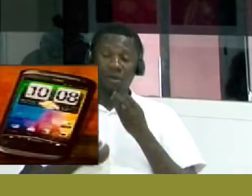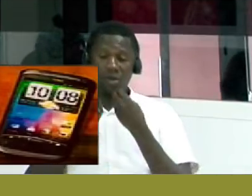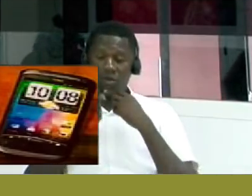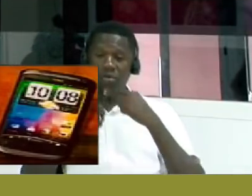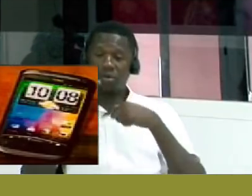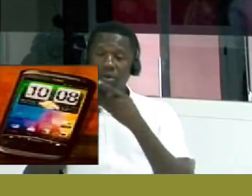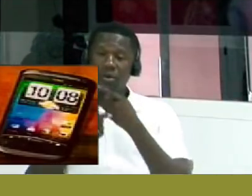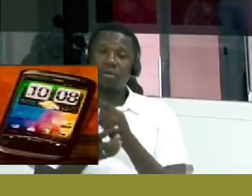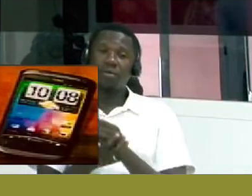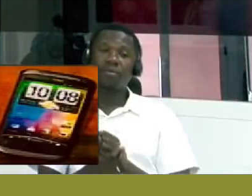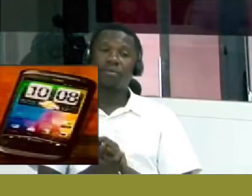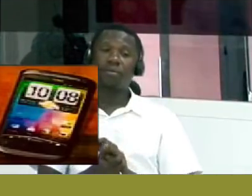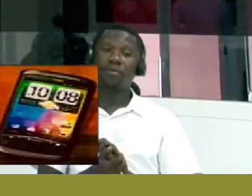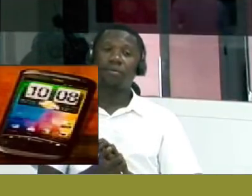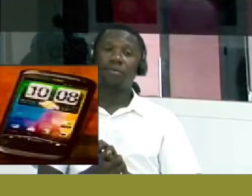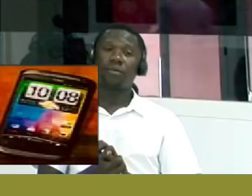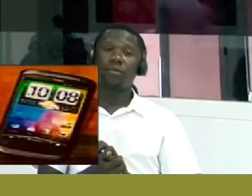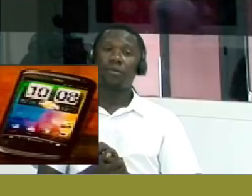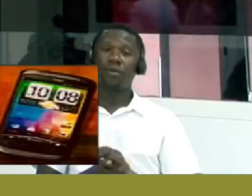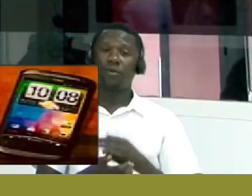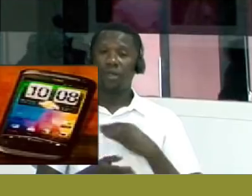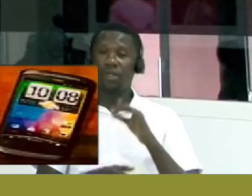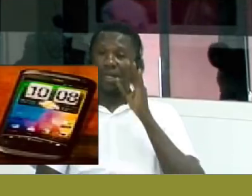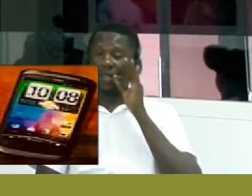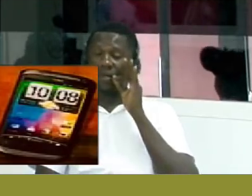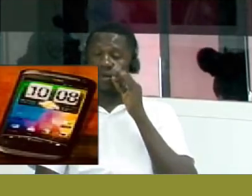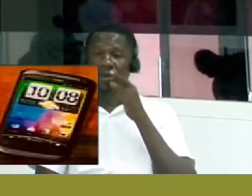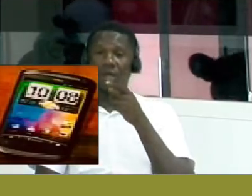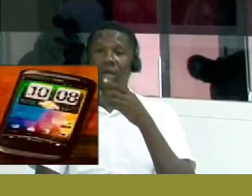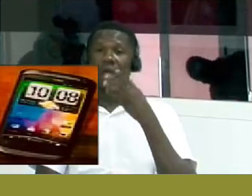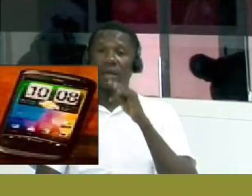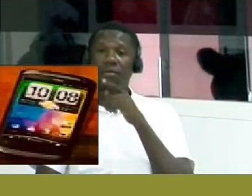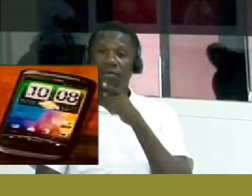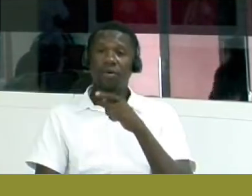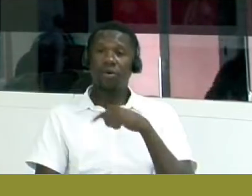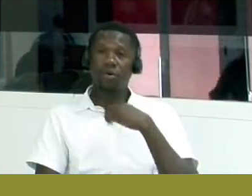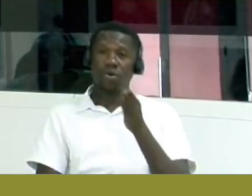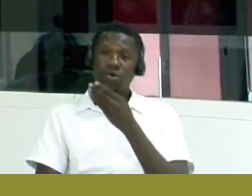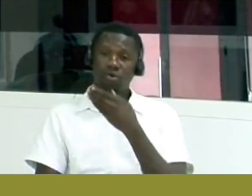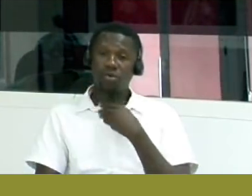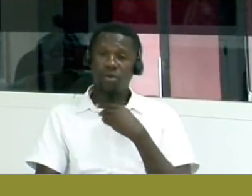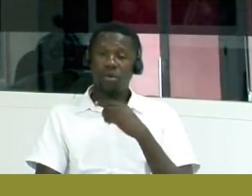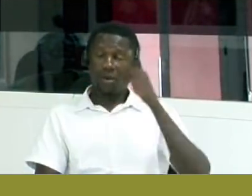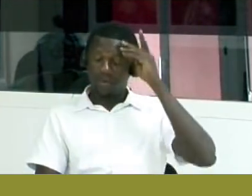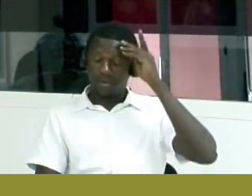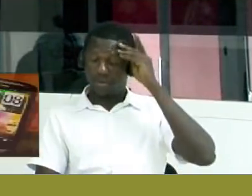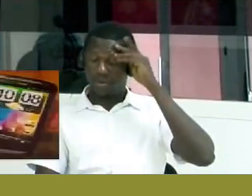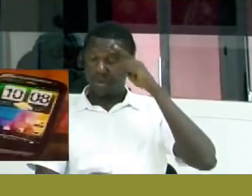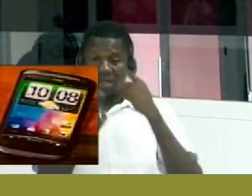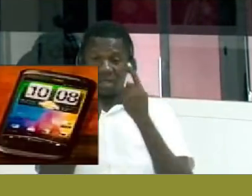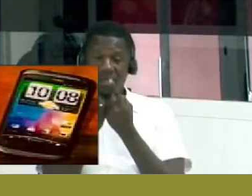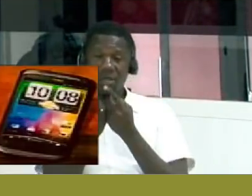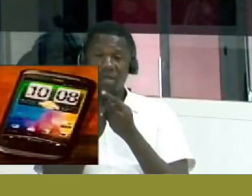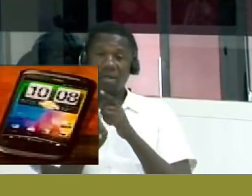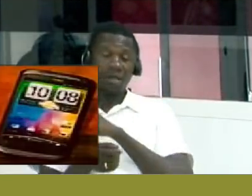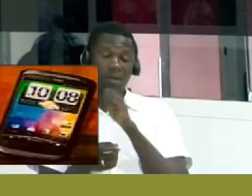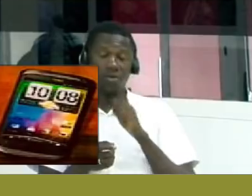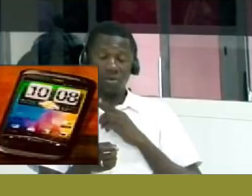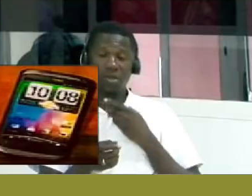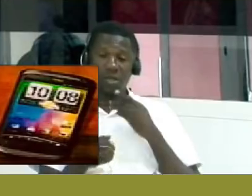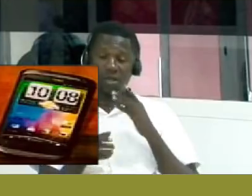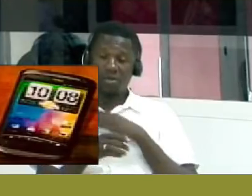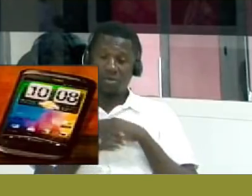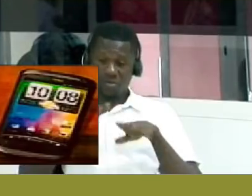that? Well, the response was that if it was going to be a political thing, then they should go get down to the bottom of